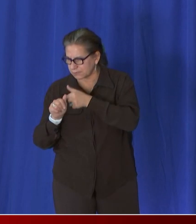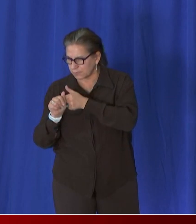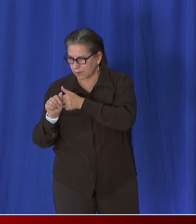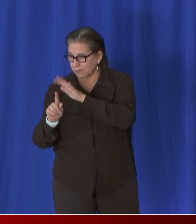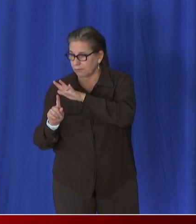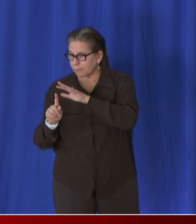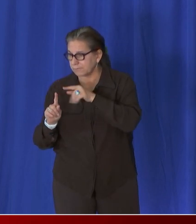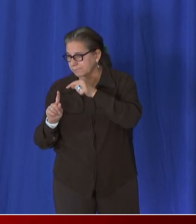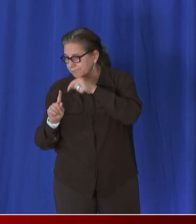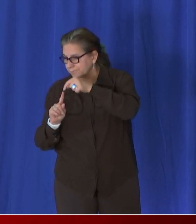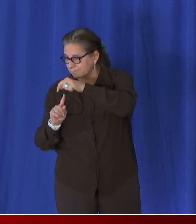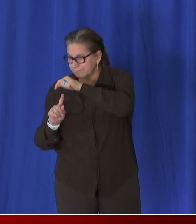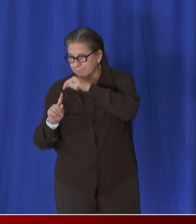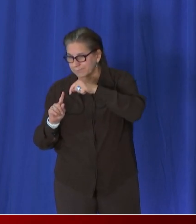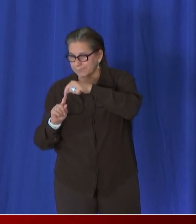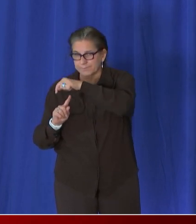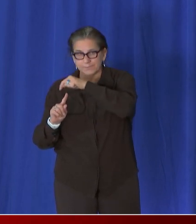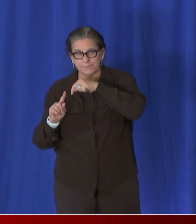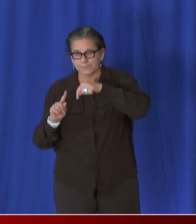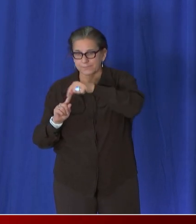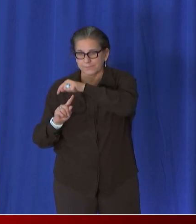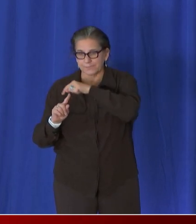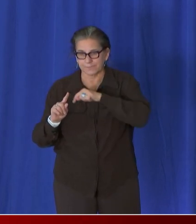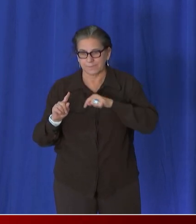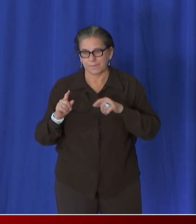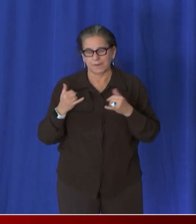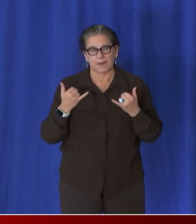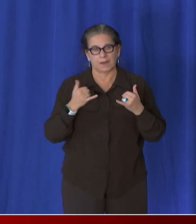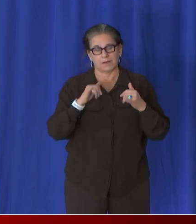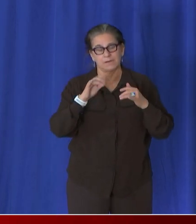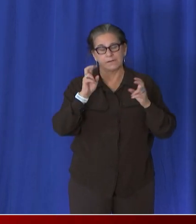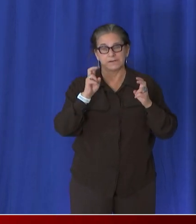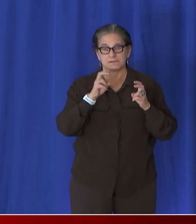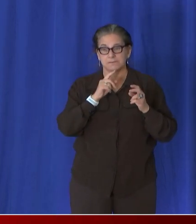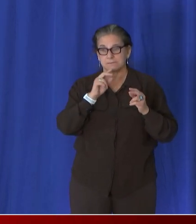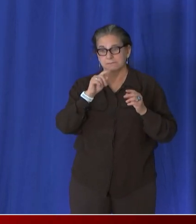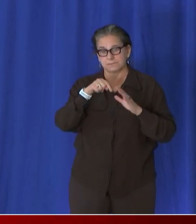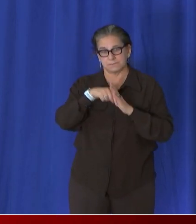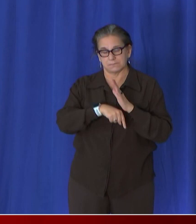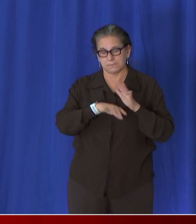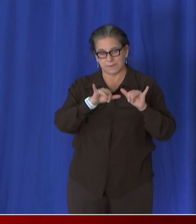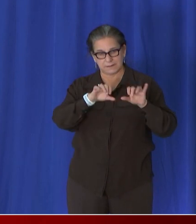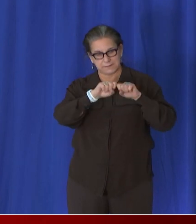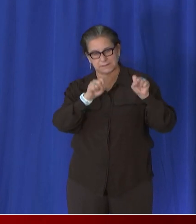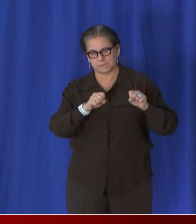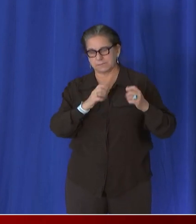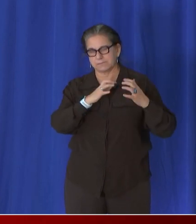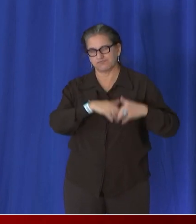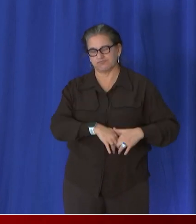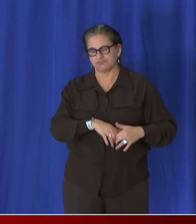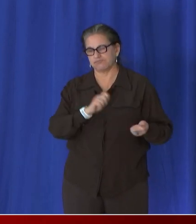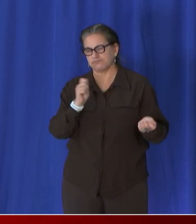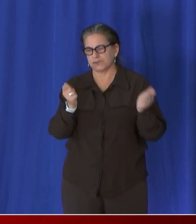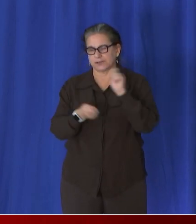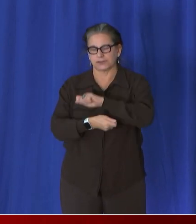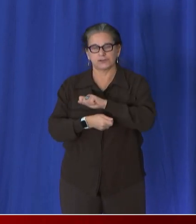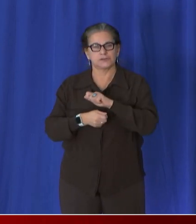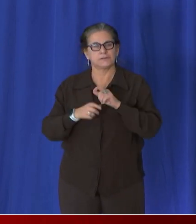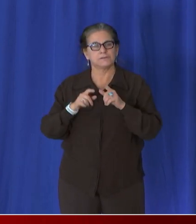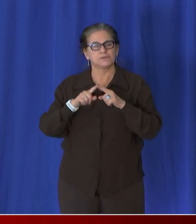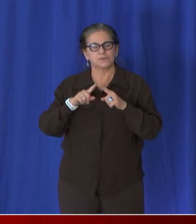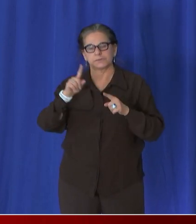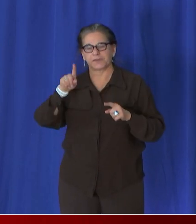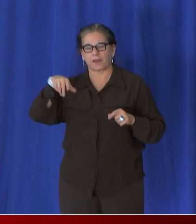system functionality. It just meant that a certain amount of individuals couldn't get their codes each day. Could you say how many people might have been